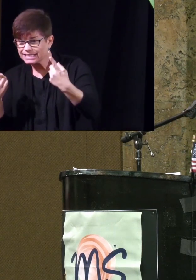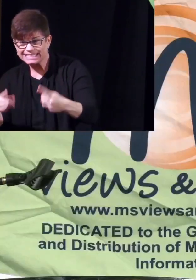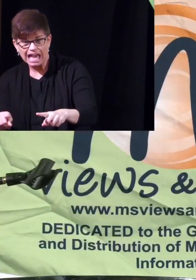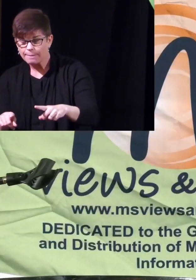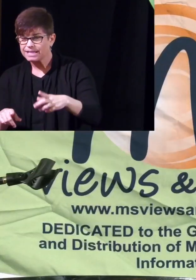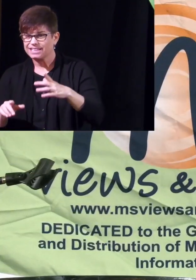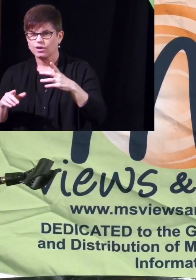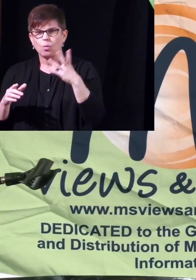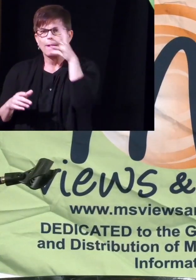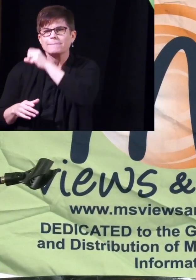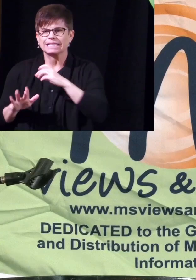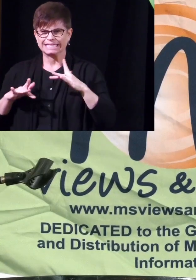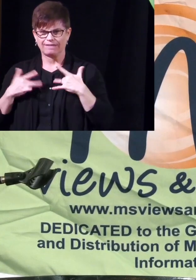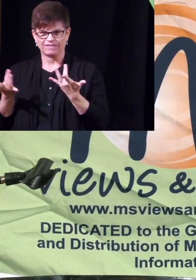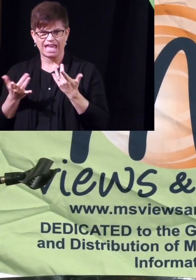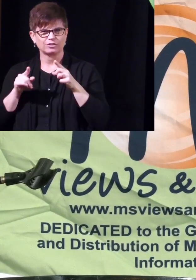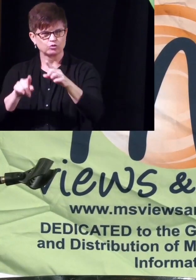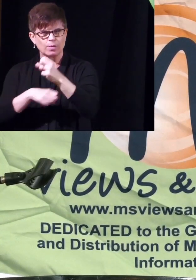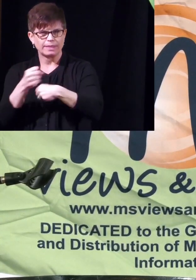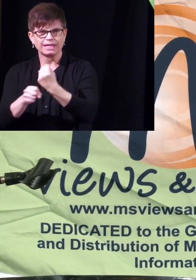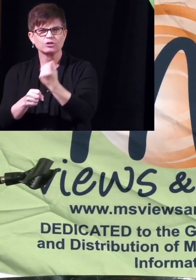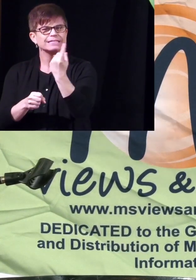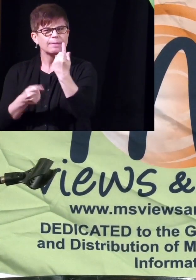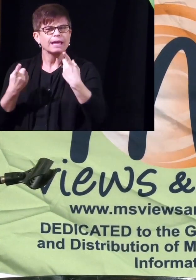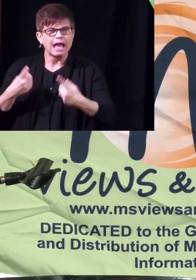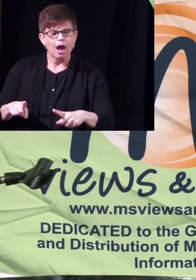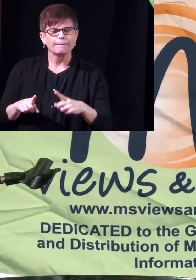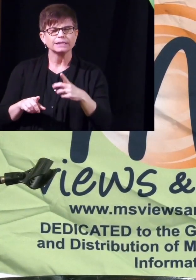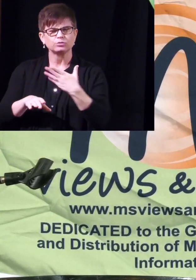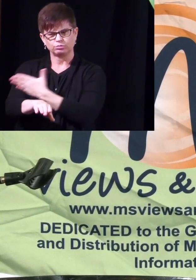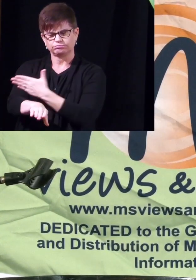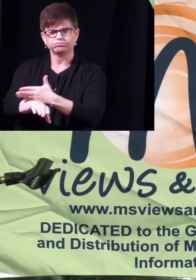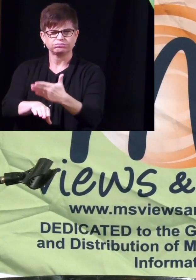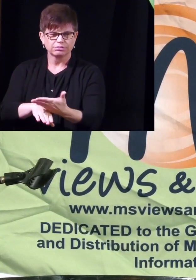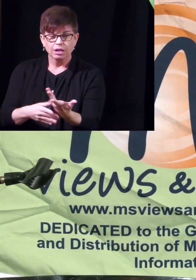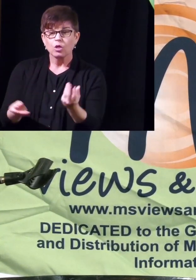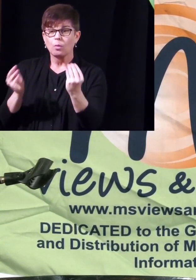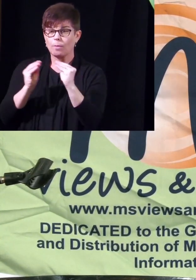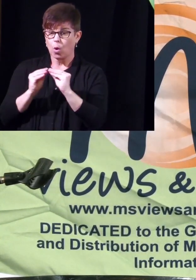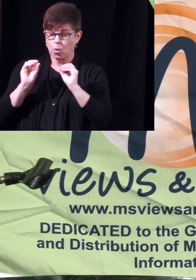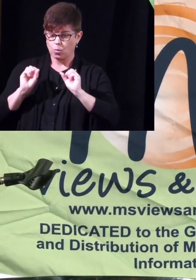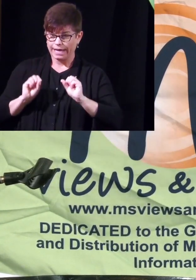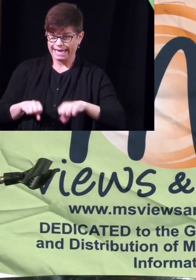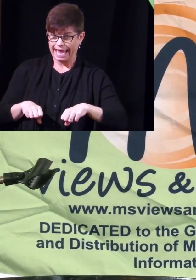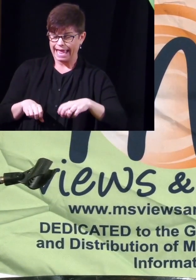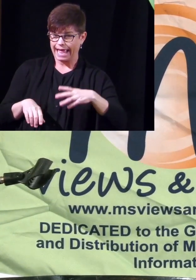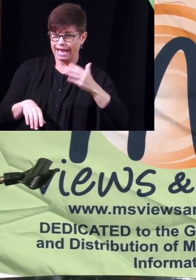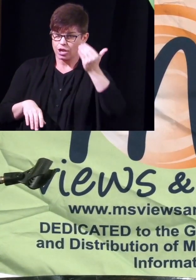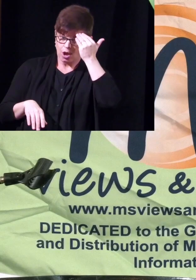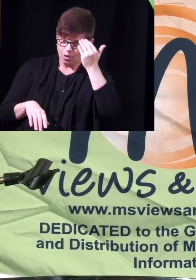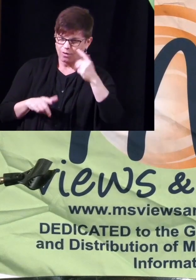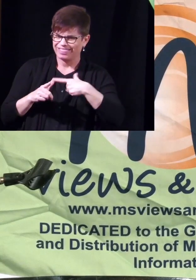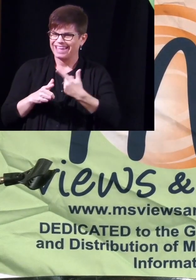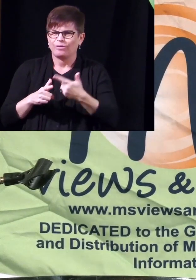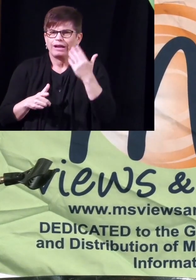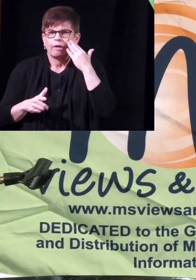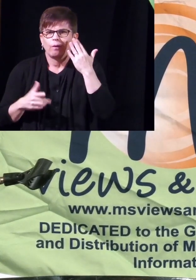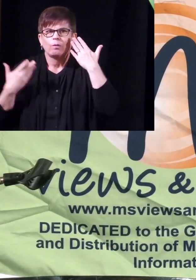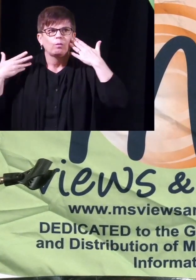happened, but something happened during the year. So the more we know, the more we know that we don't know, like with